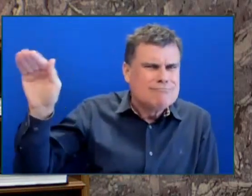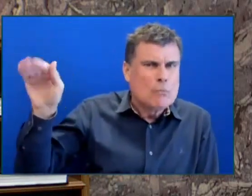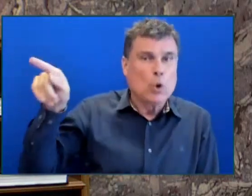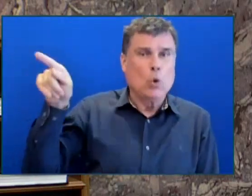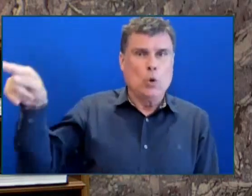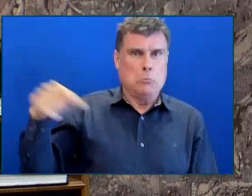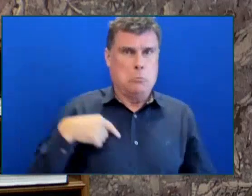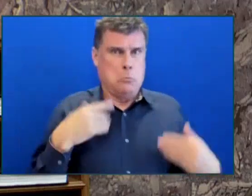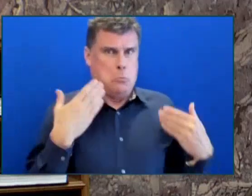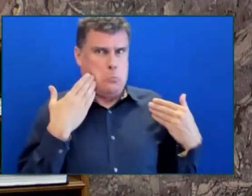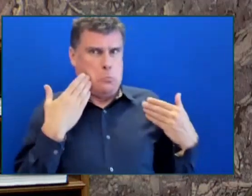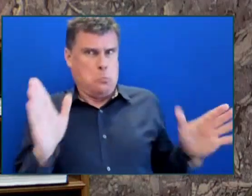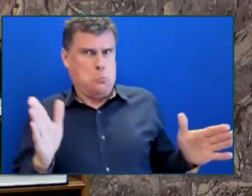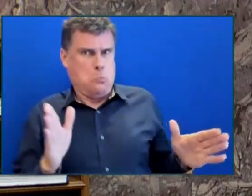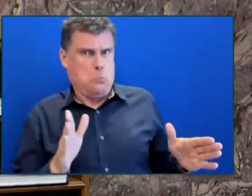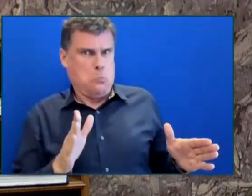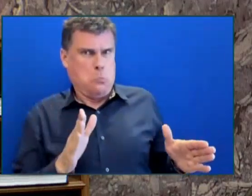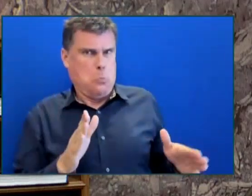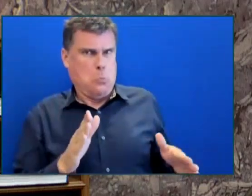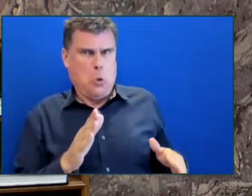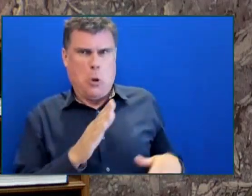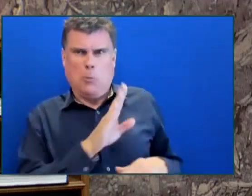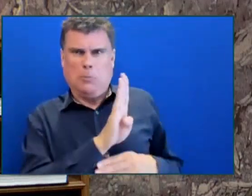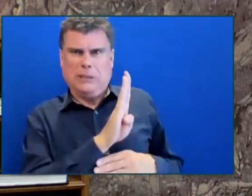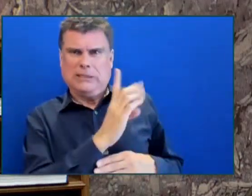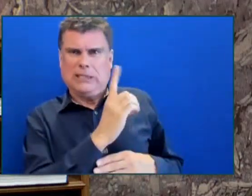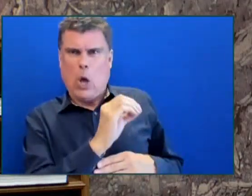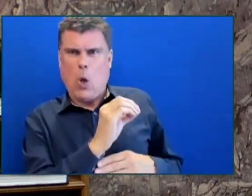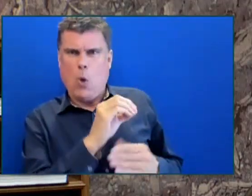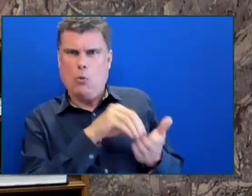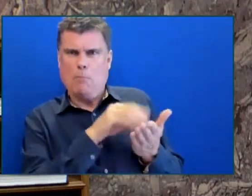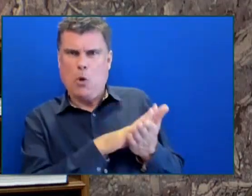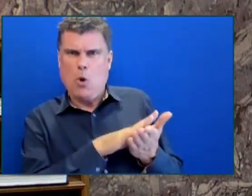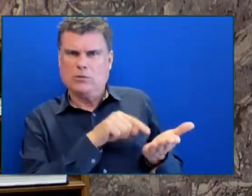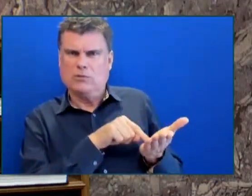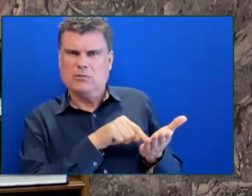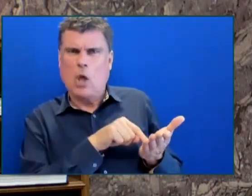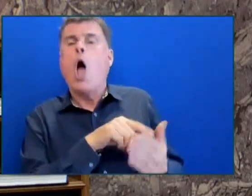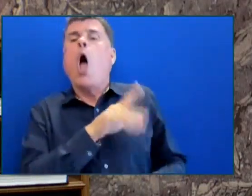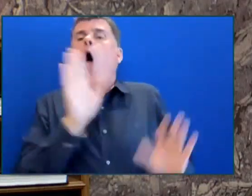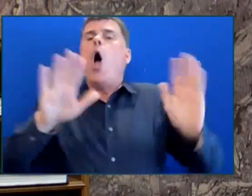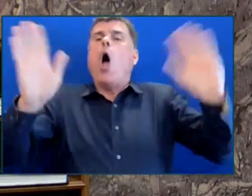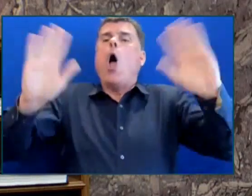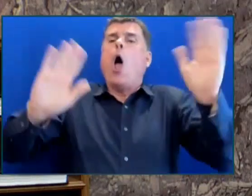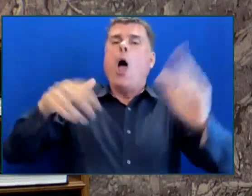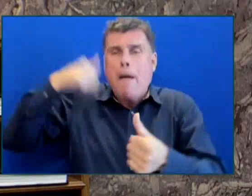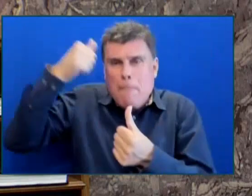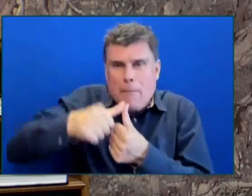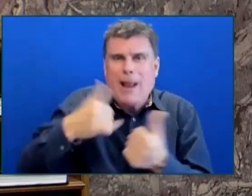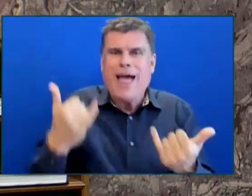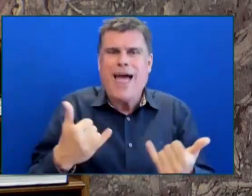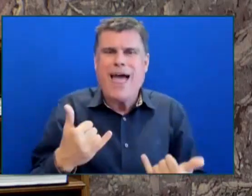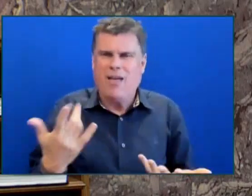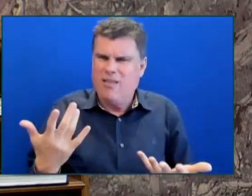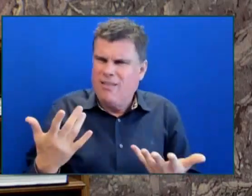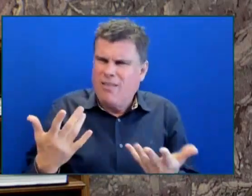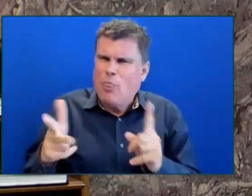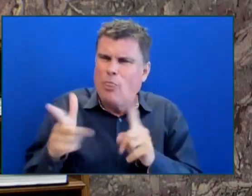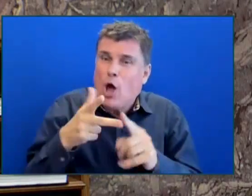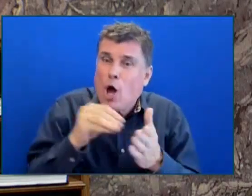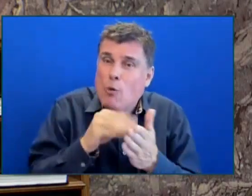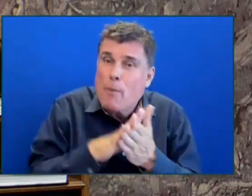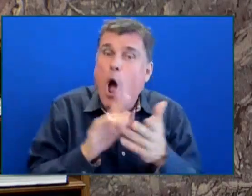refreshed his memory and he acknowledged that there was a report. Now we've got a third report that the Premier has had in his possession the entire time